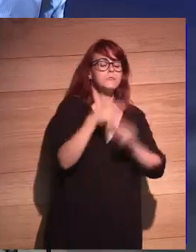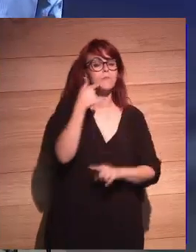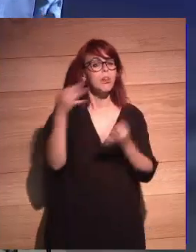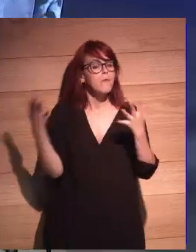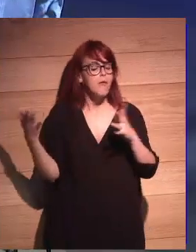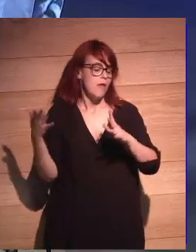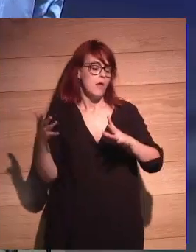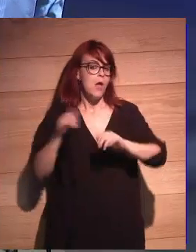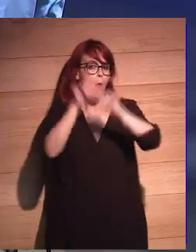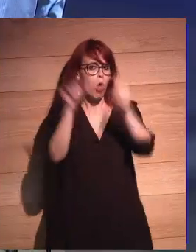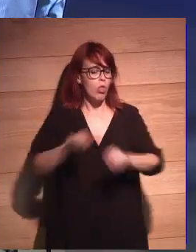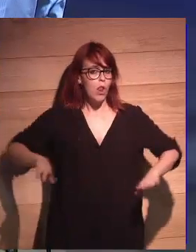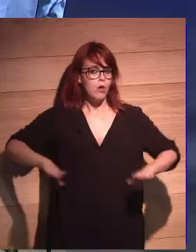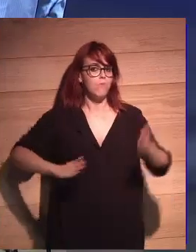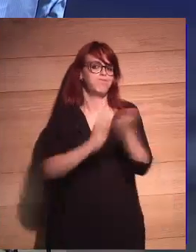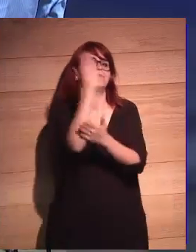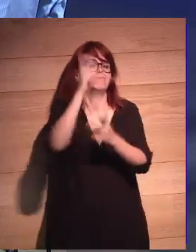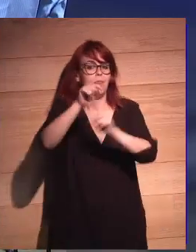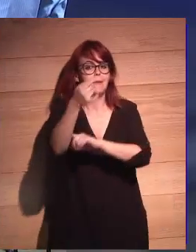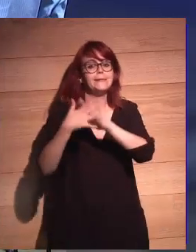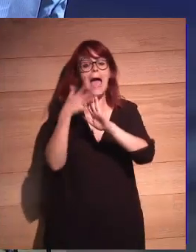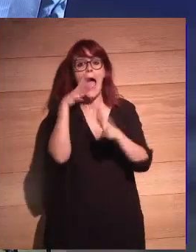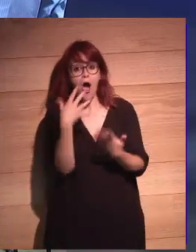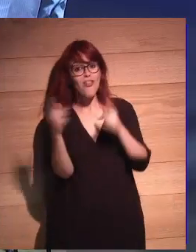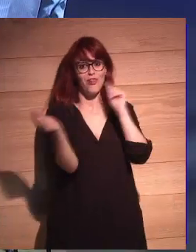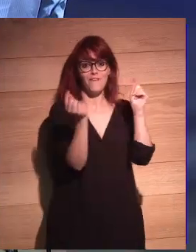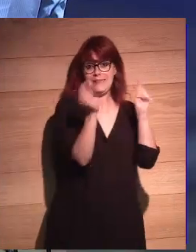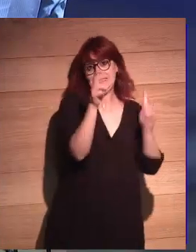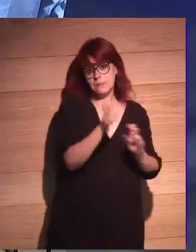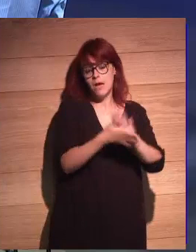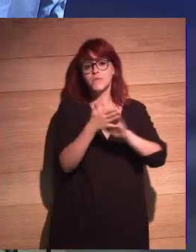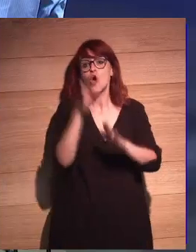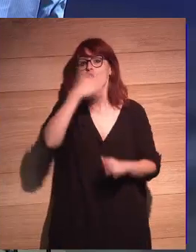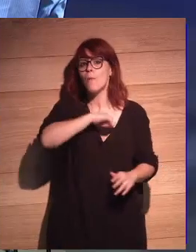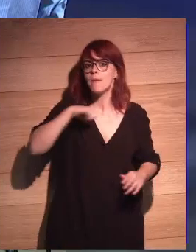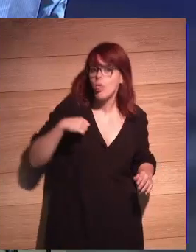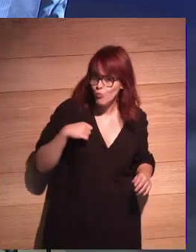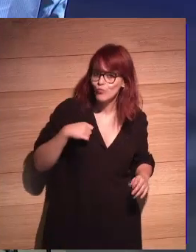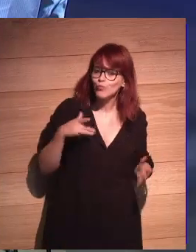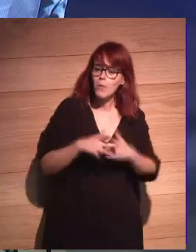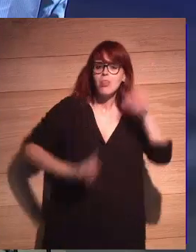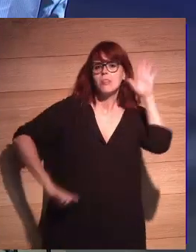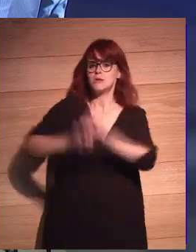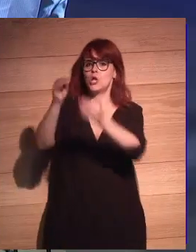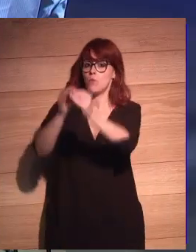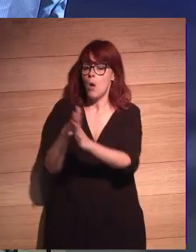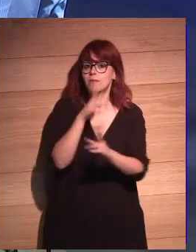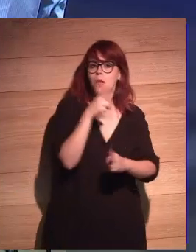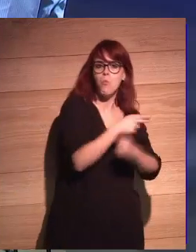that industrial education that is what we are living right now. And in this case, we could hold the discussion of how private schools